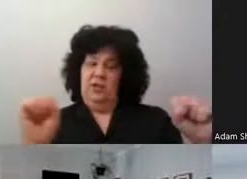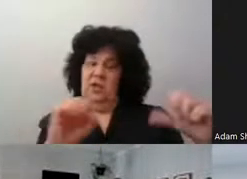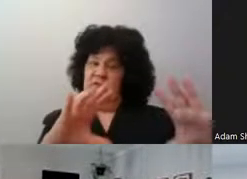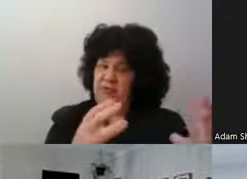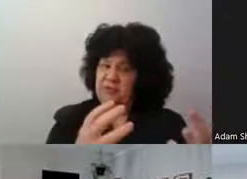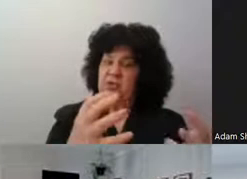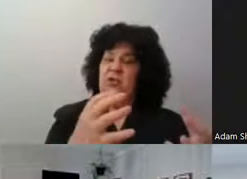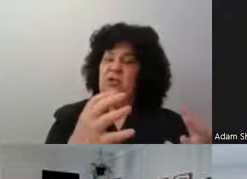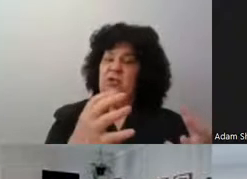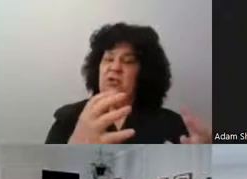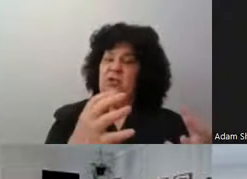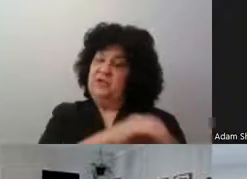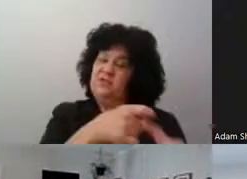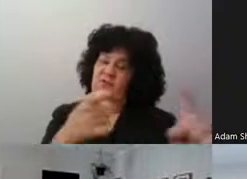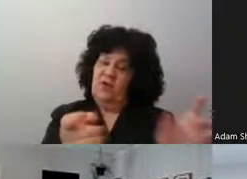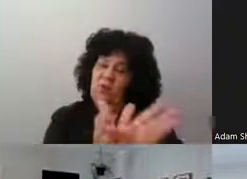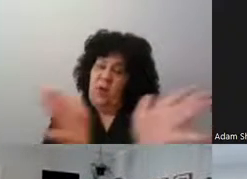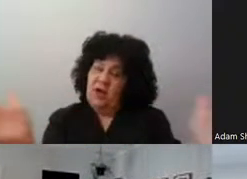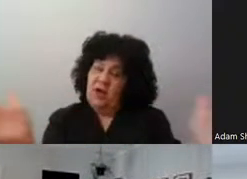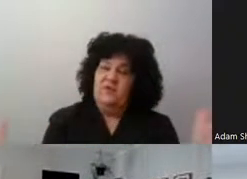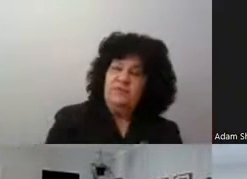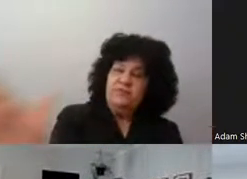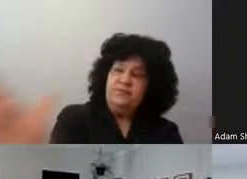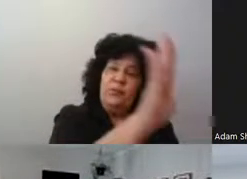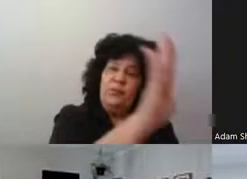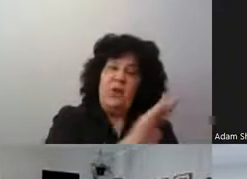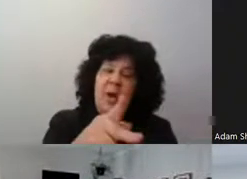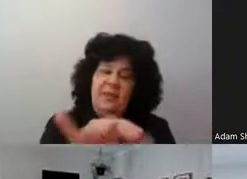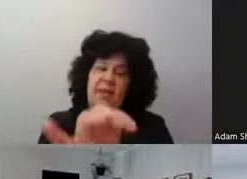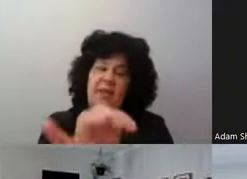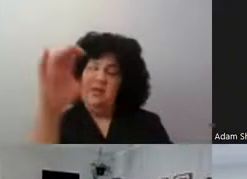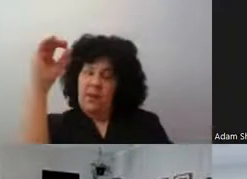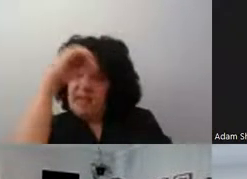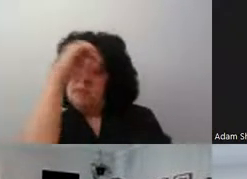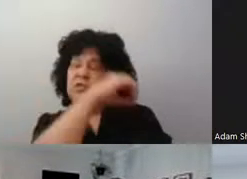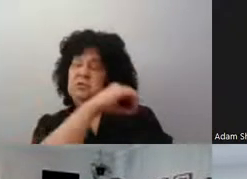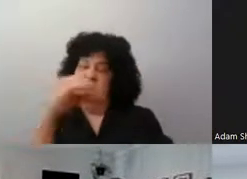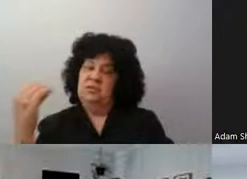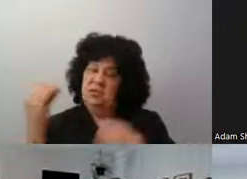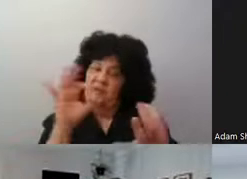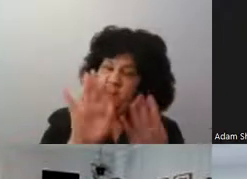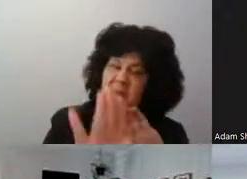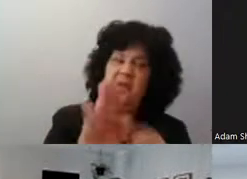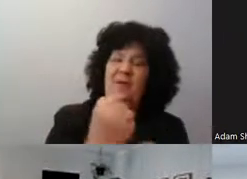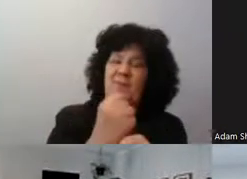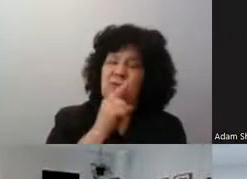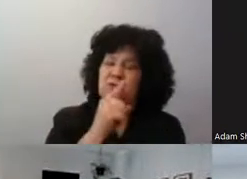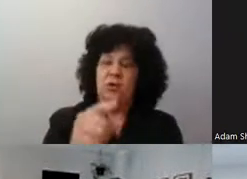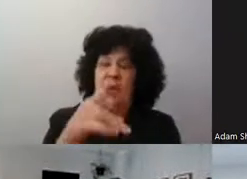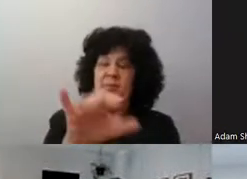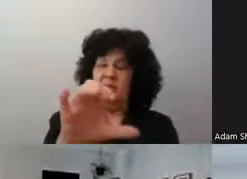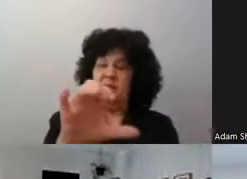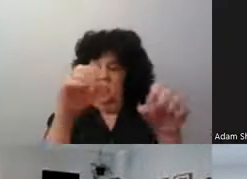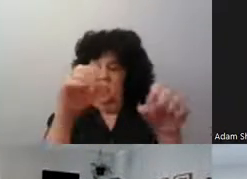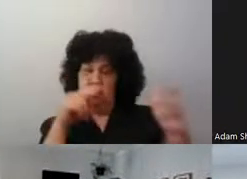range of public opinions and inputs as it develops policy, and to help ensure that the public has some transparency and